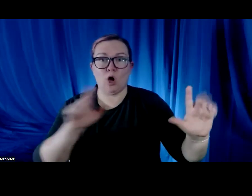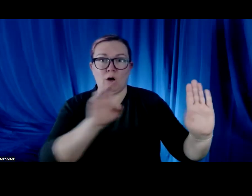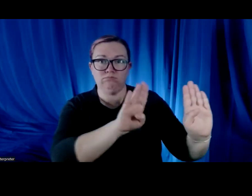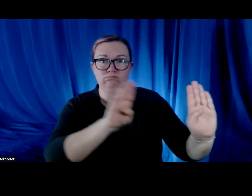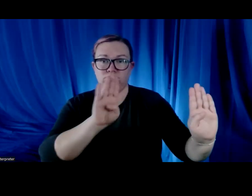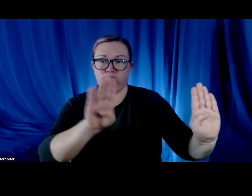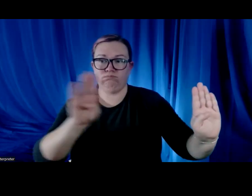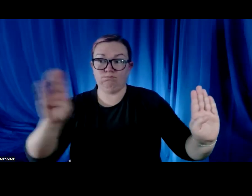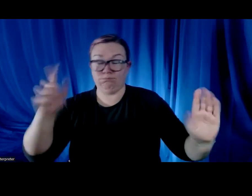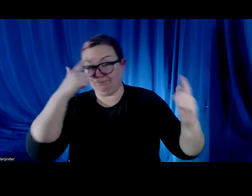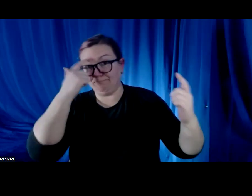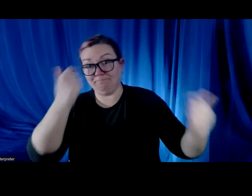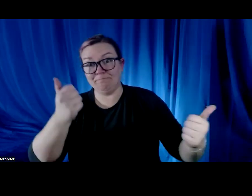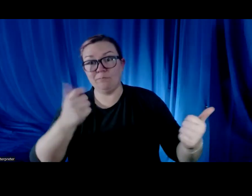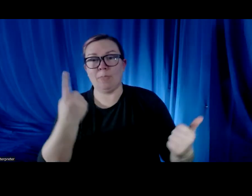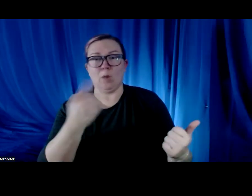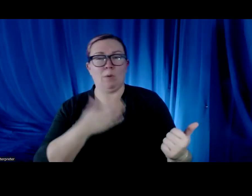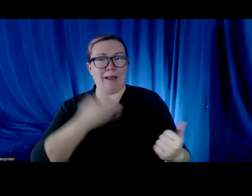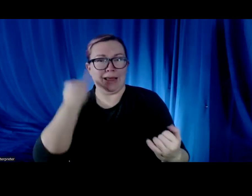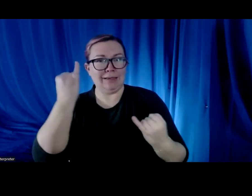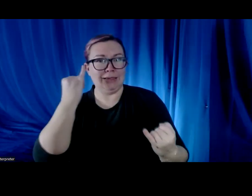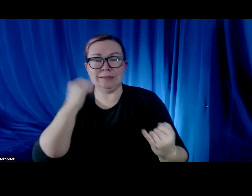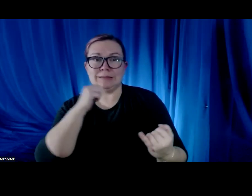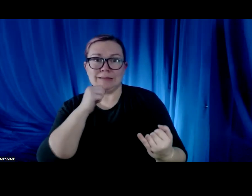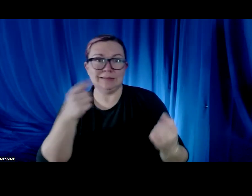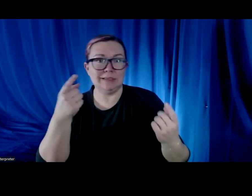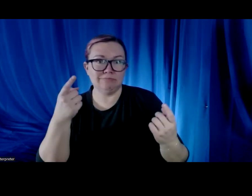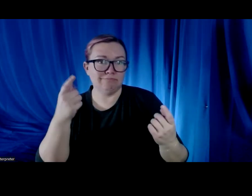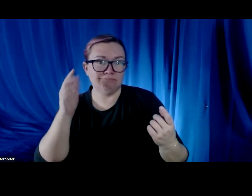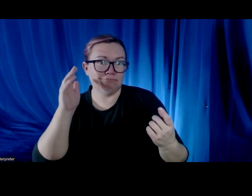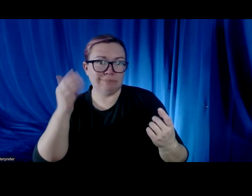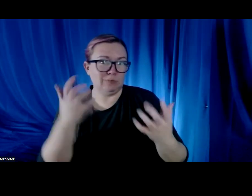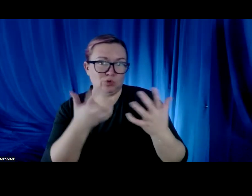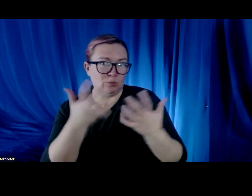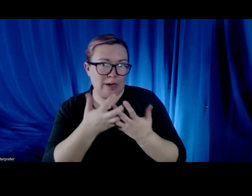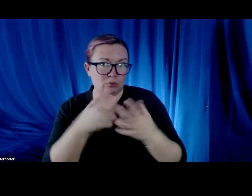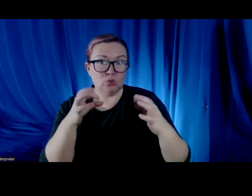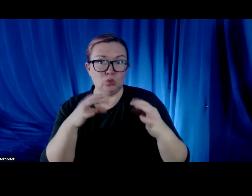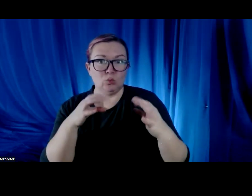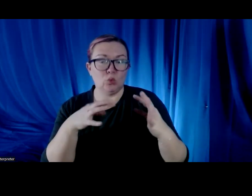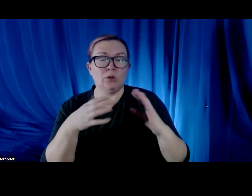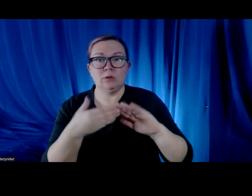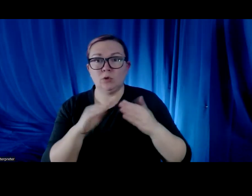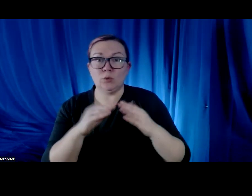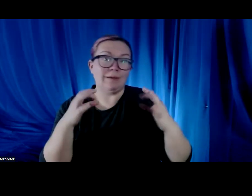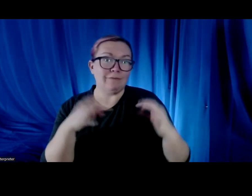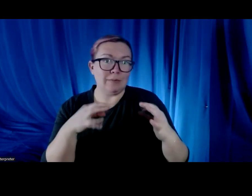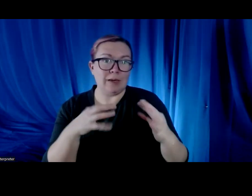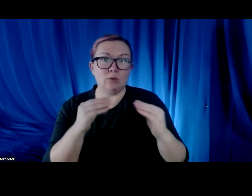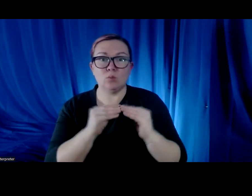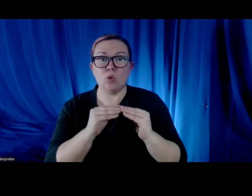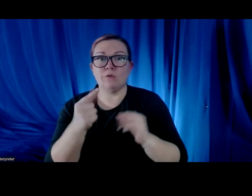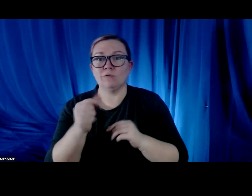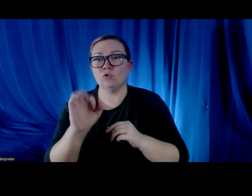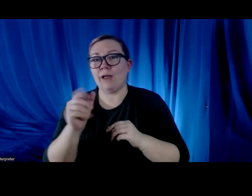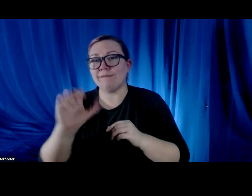on was that didn't carry through with some of the community feedback was like more of a graphic novel style format of